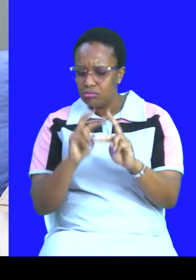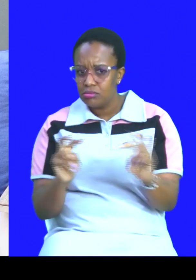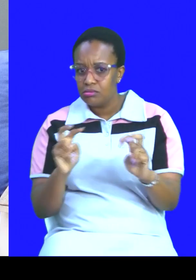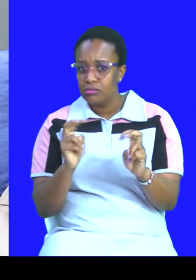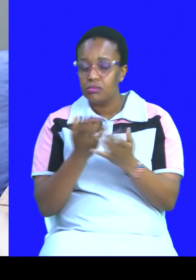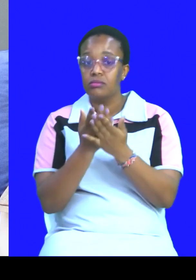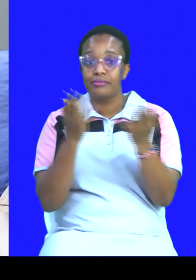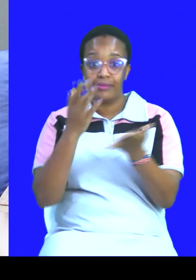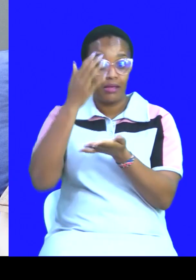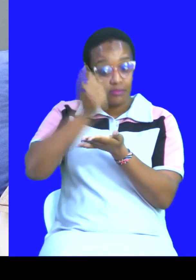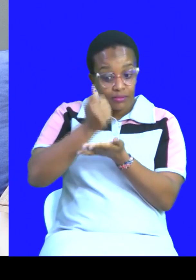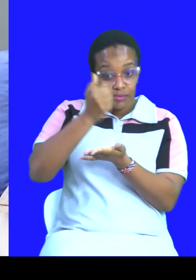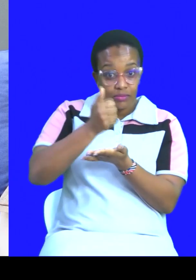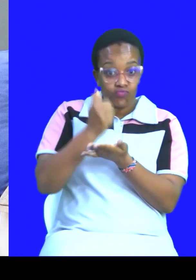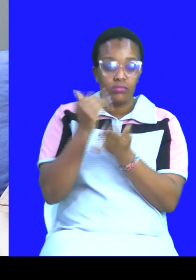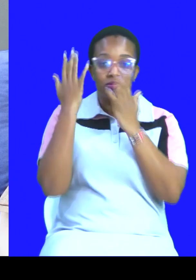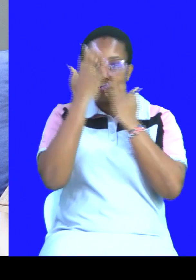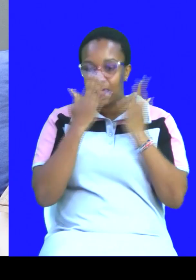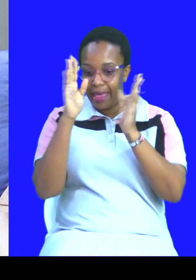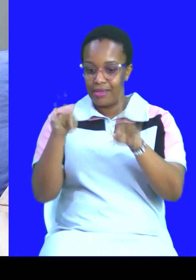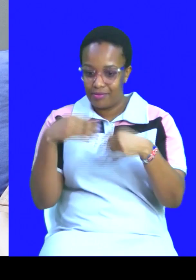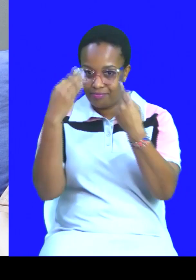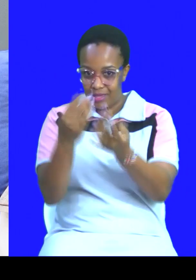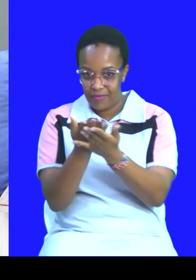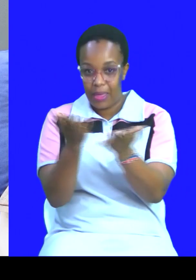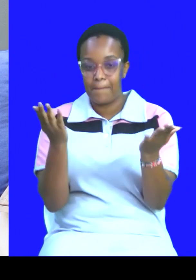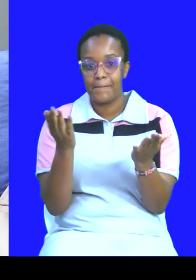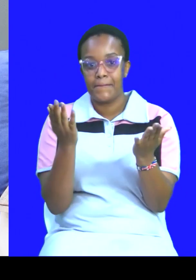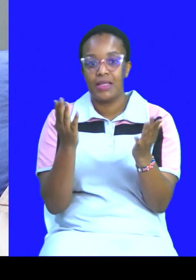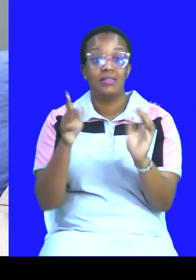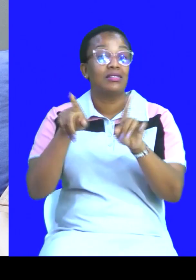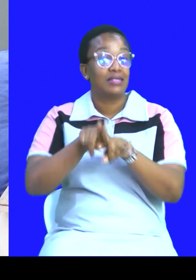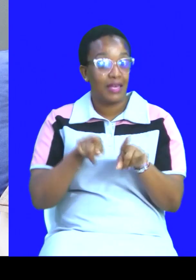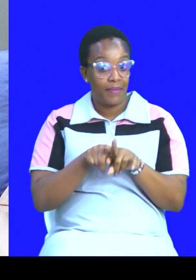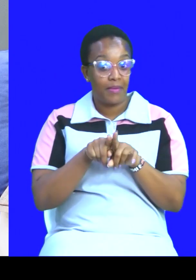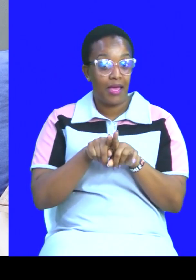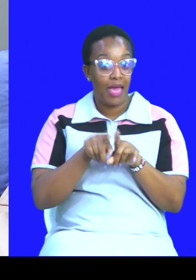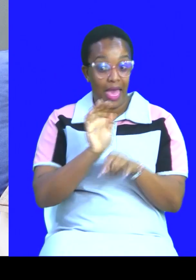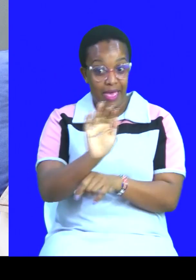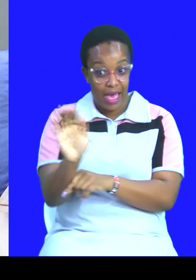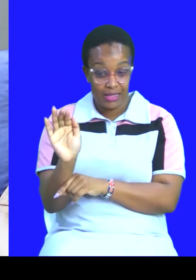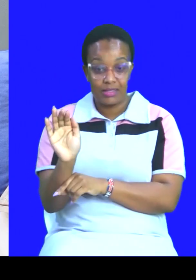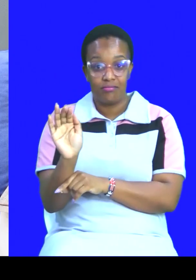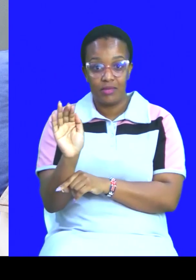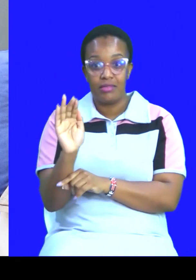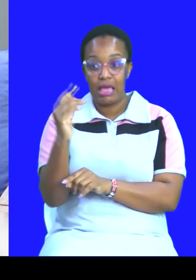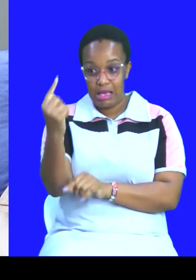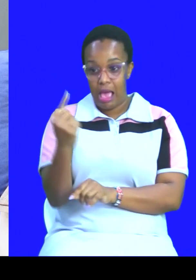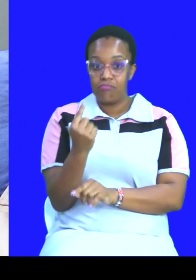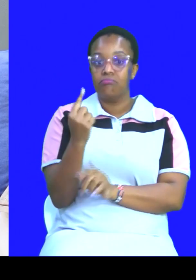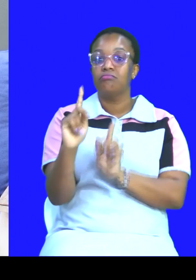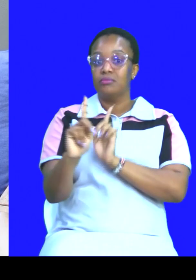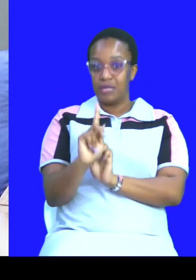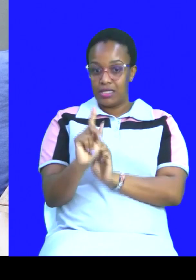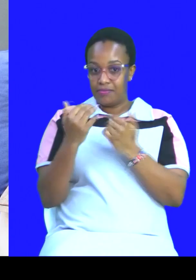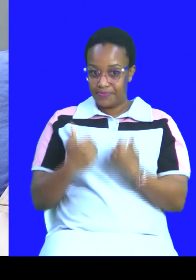sunscreen lotions and deliver to them, or call them, ask them to meet me or to find me, and then